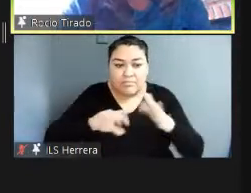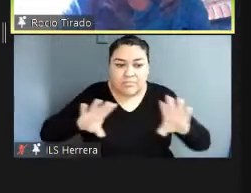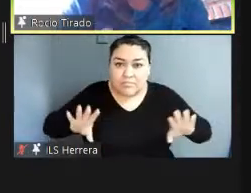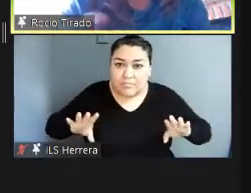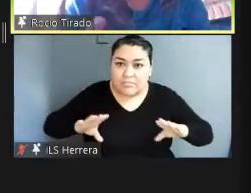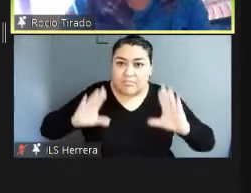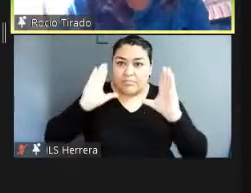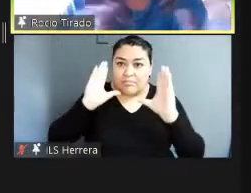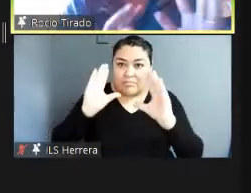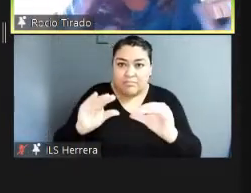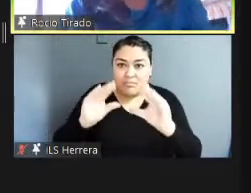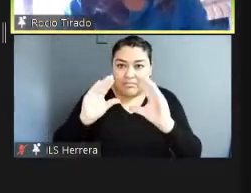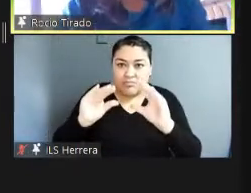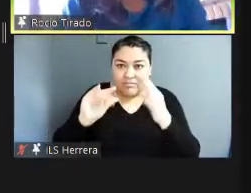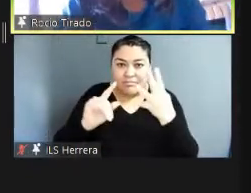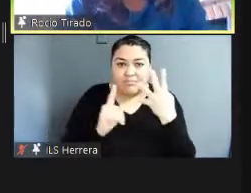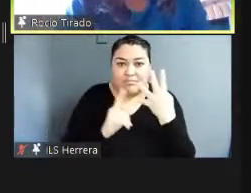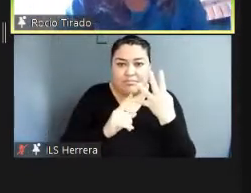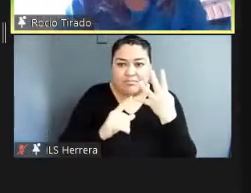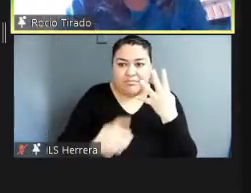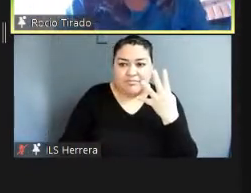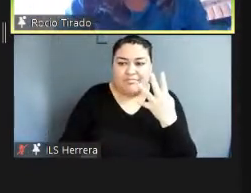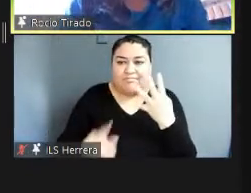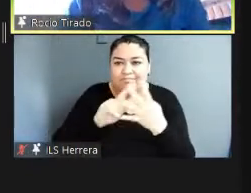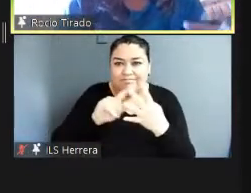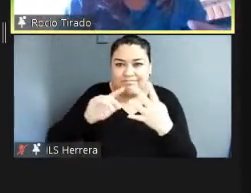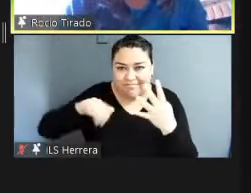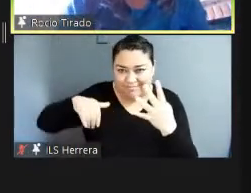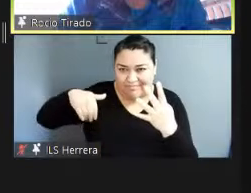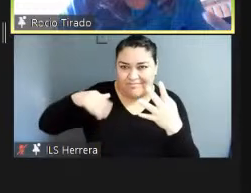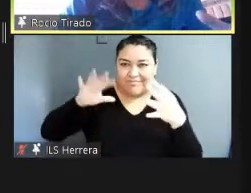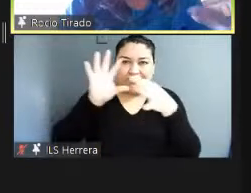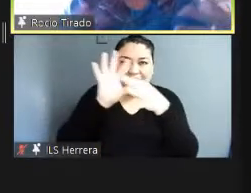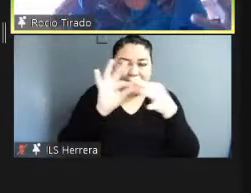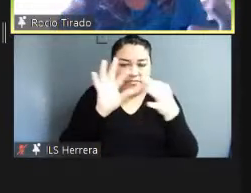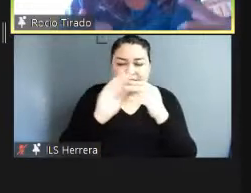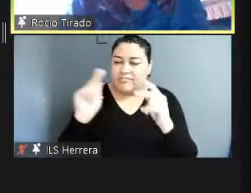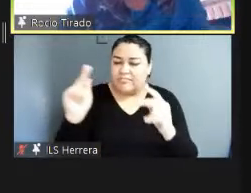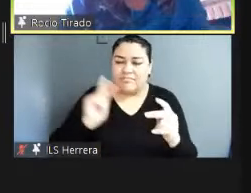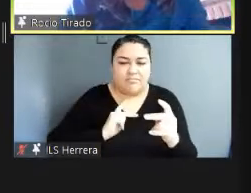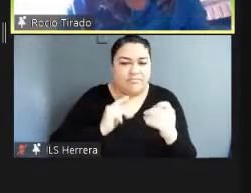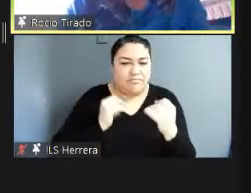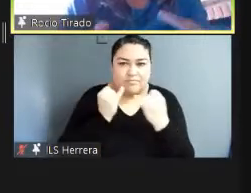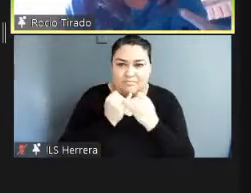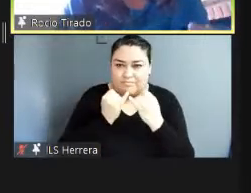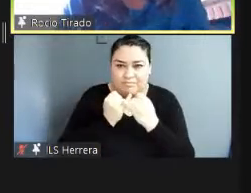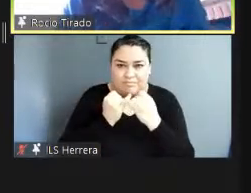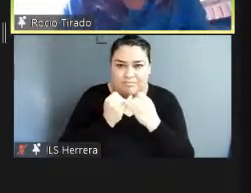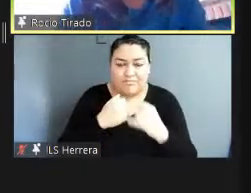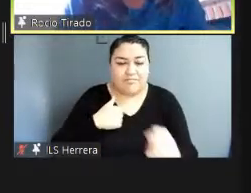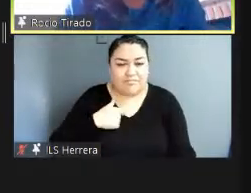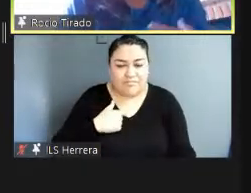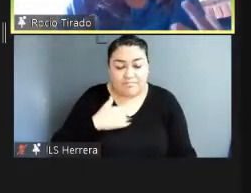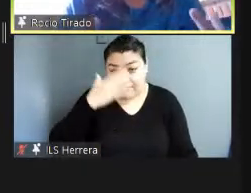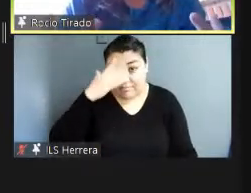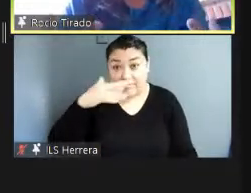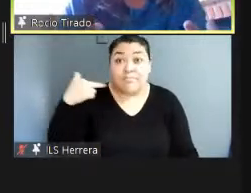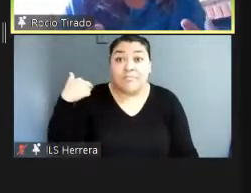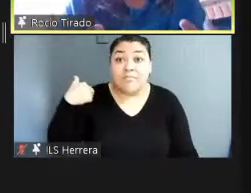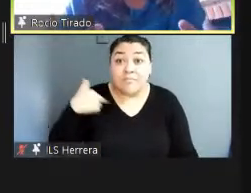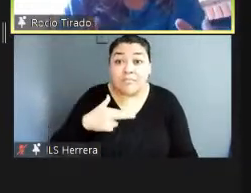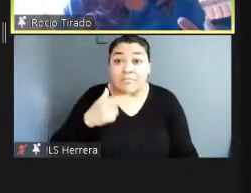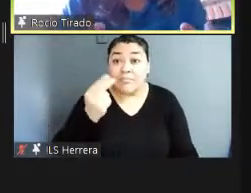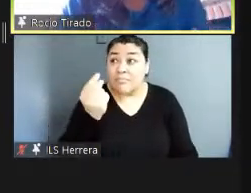professional training. Regarding the teaching methodologies, I agree with all those who have presented so far. It's going